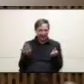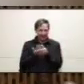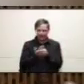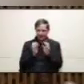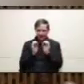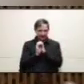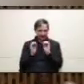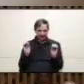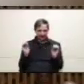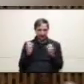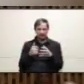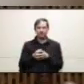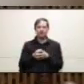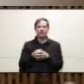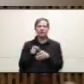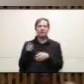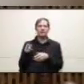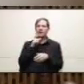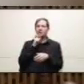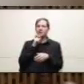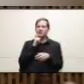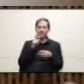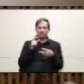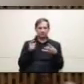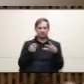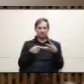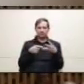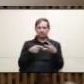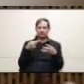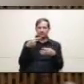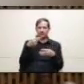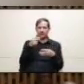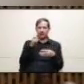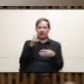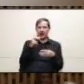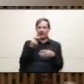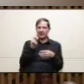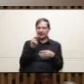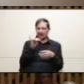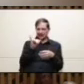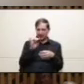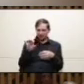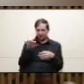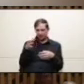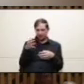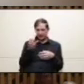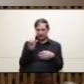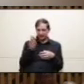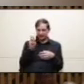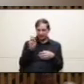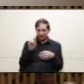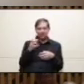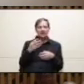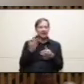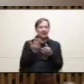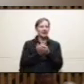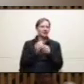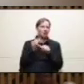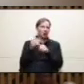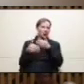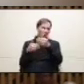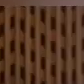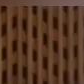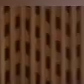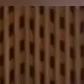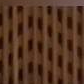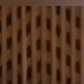On the matter of Mr. Hani Smith, our former MM, the case is still ongoing, and as